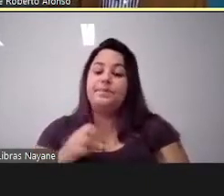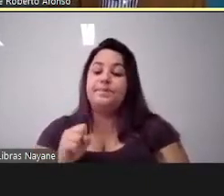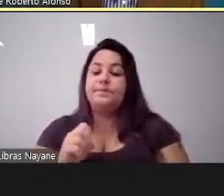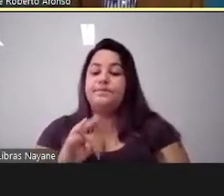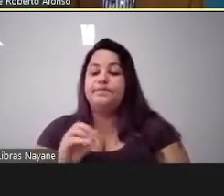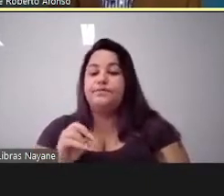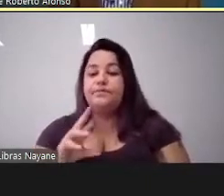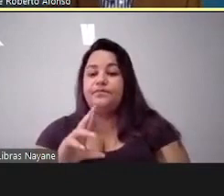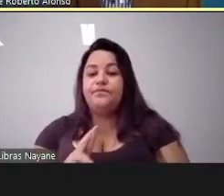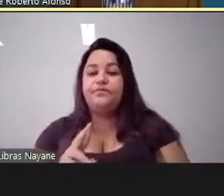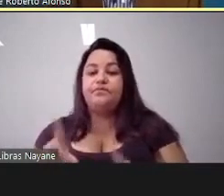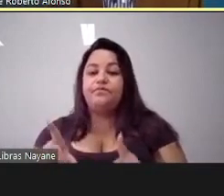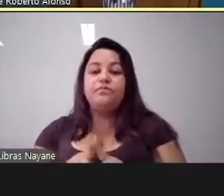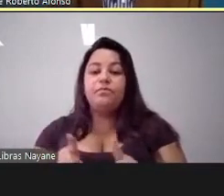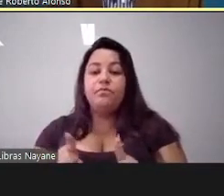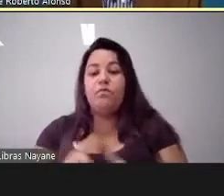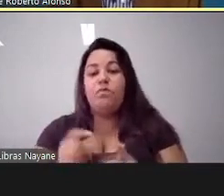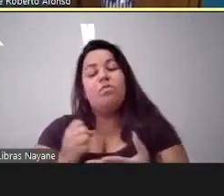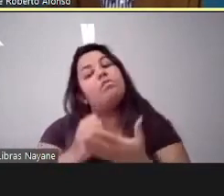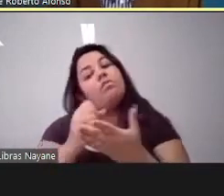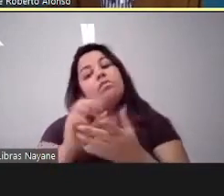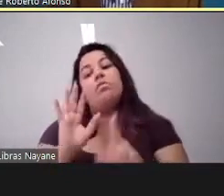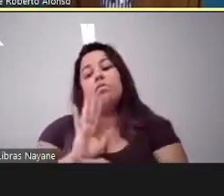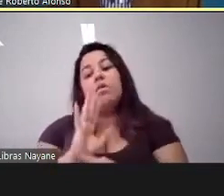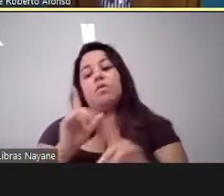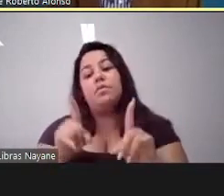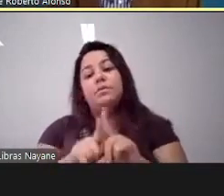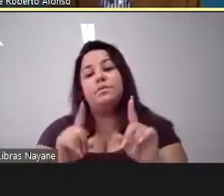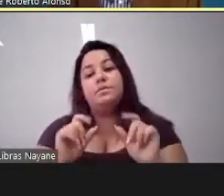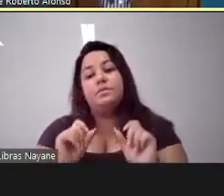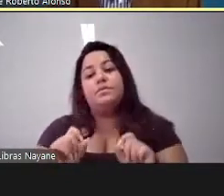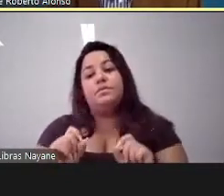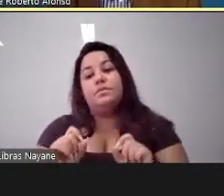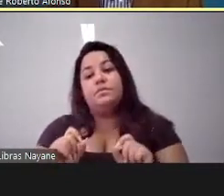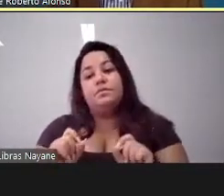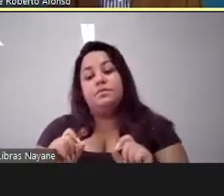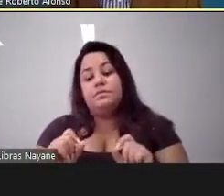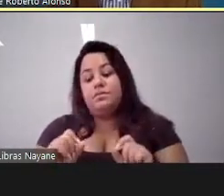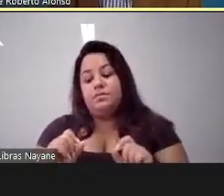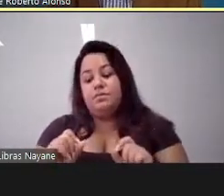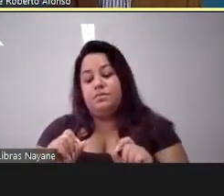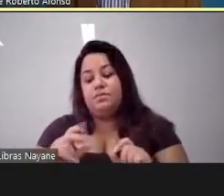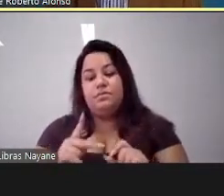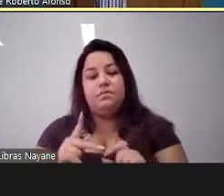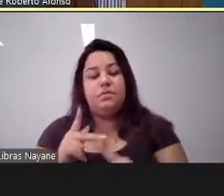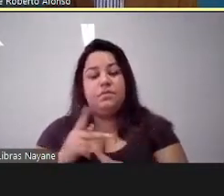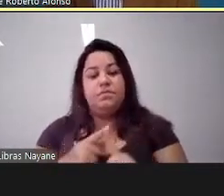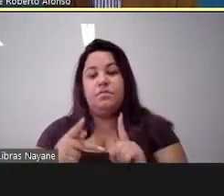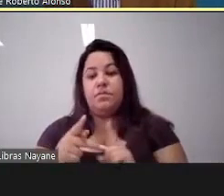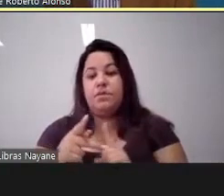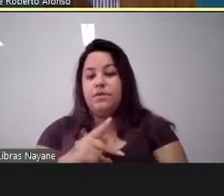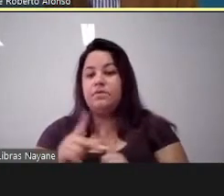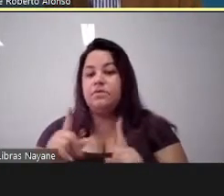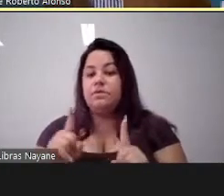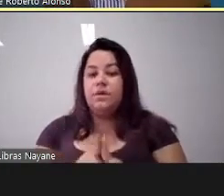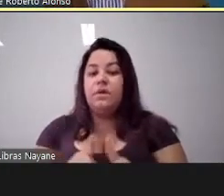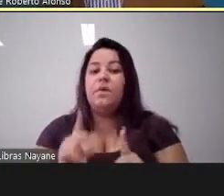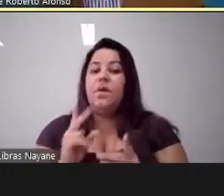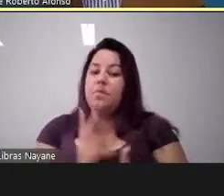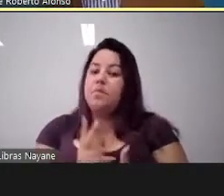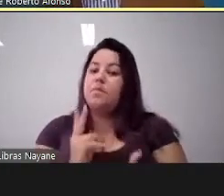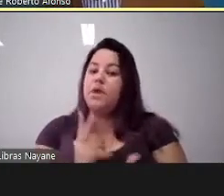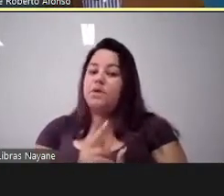headquarters. And the ones that are exempt of their contribution to the Social